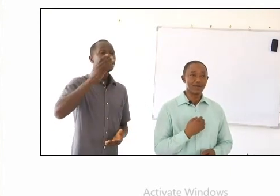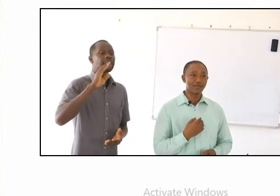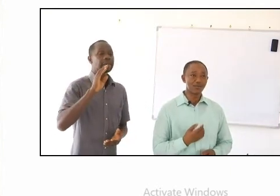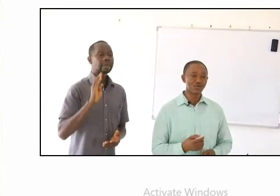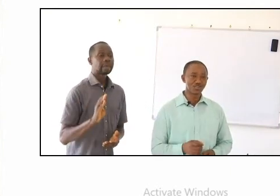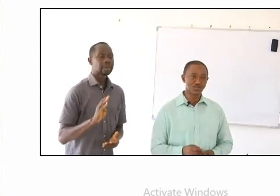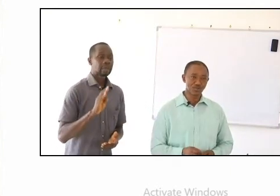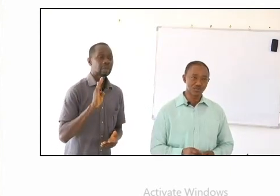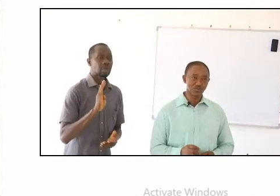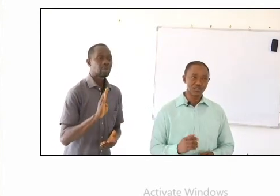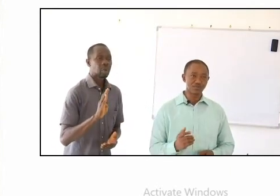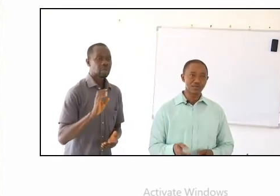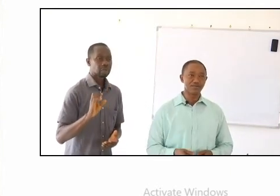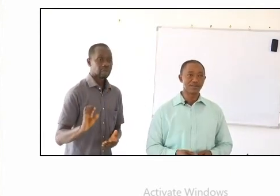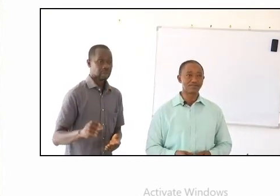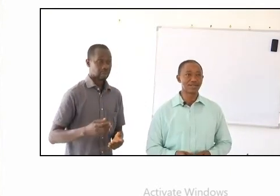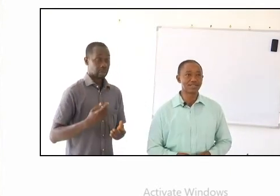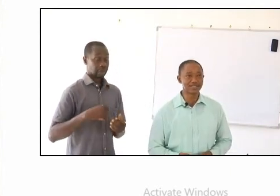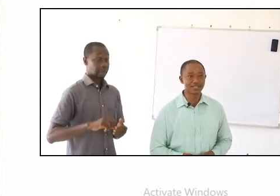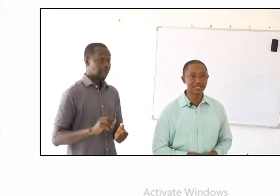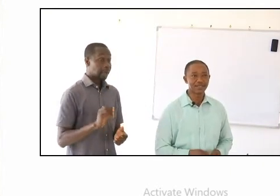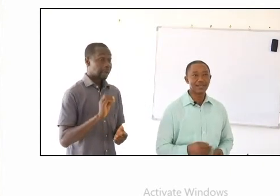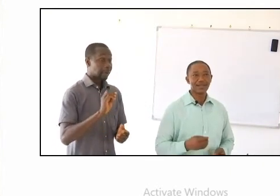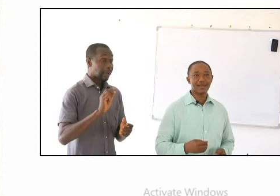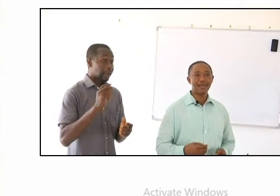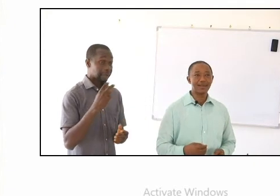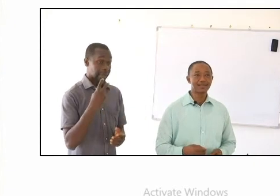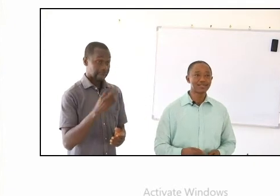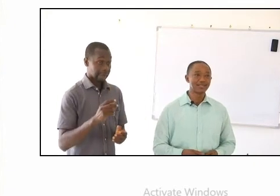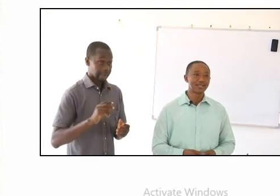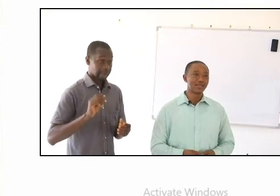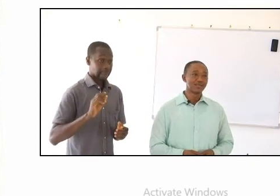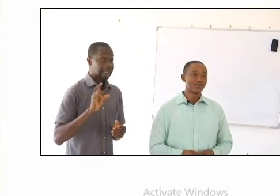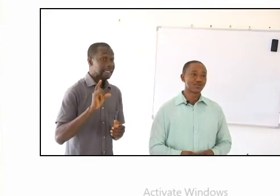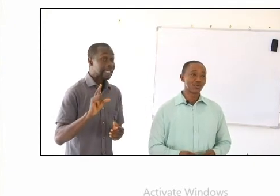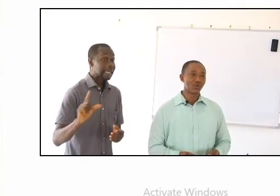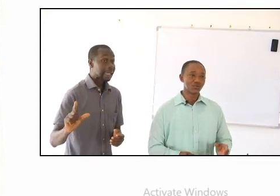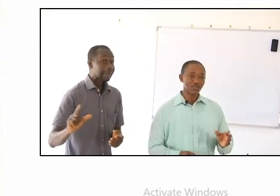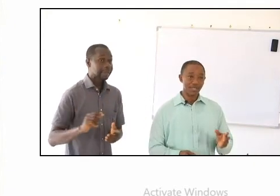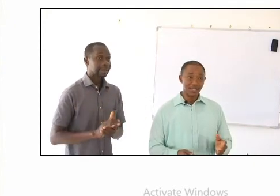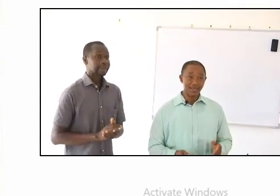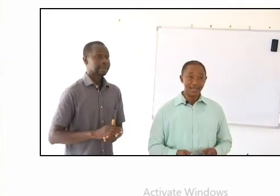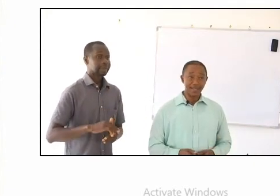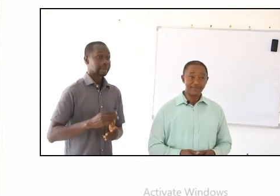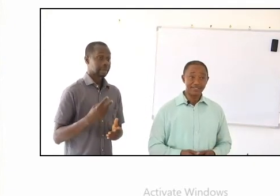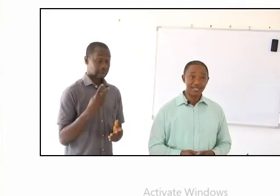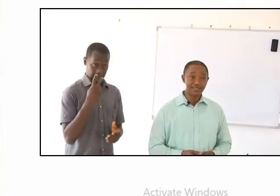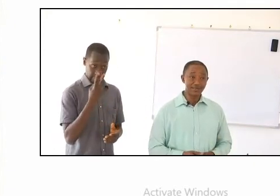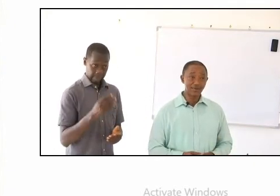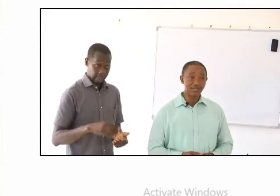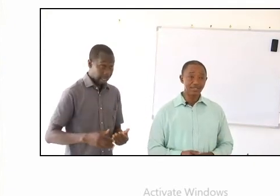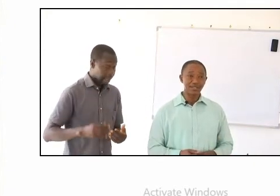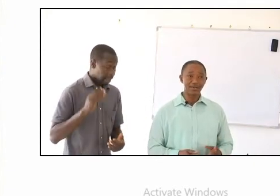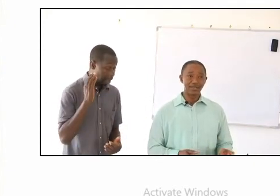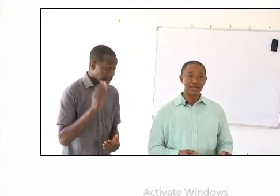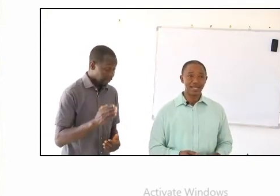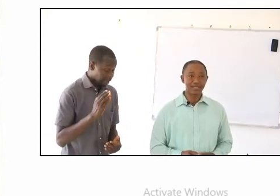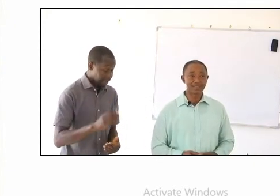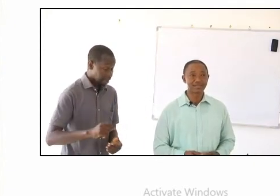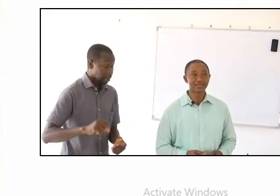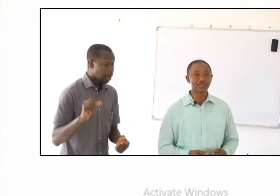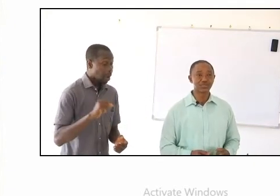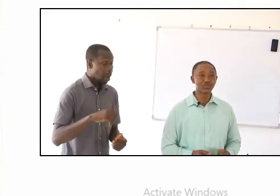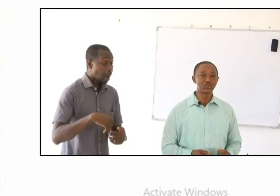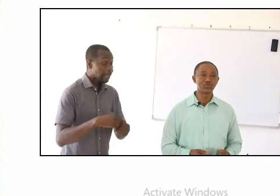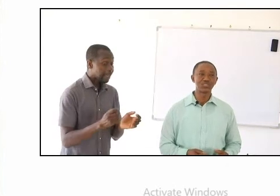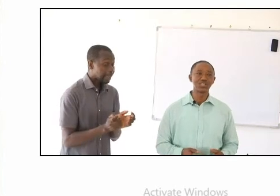you have a bony structure which we refer to as the larynx. So again, like I emphasized in the other